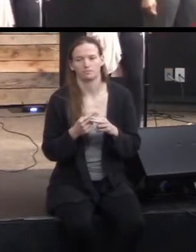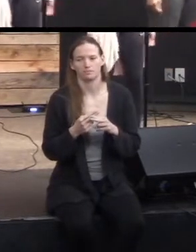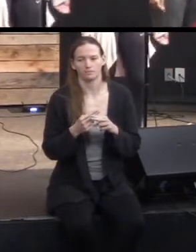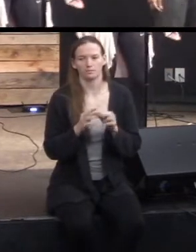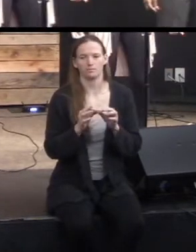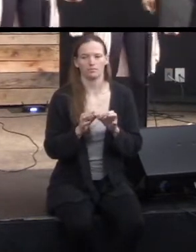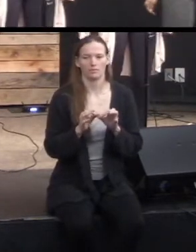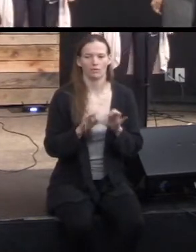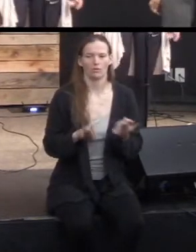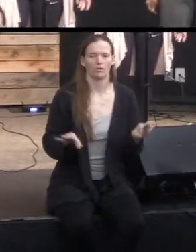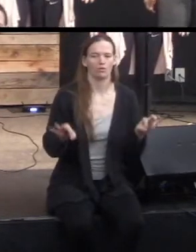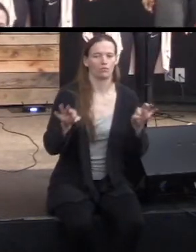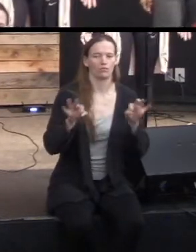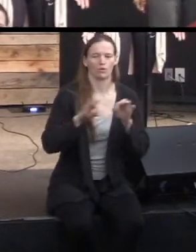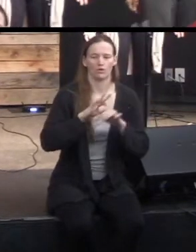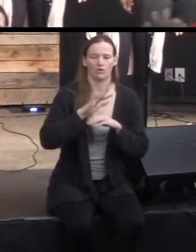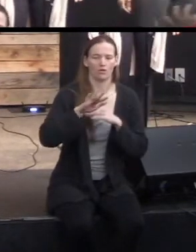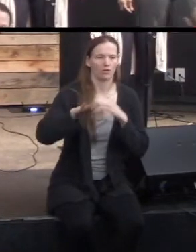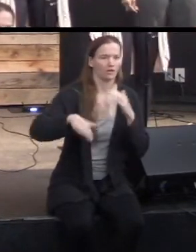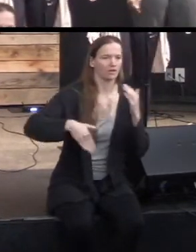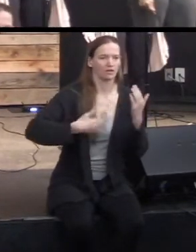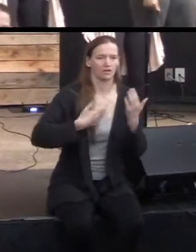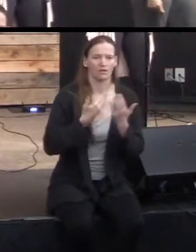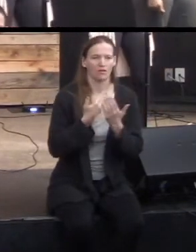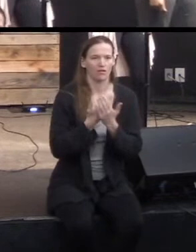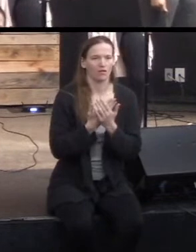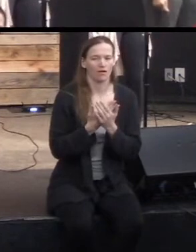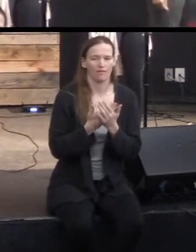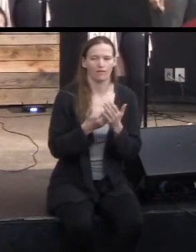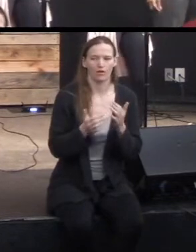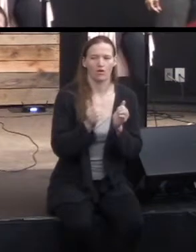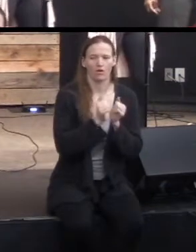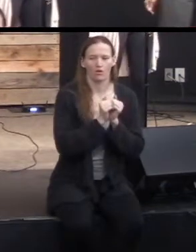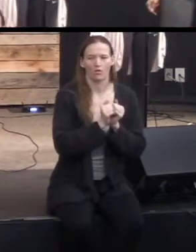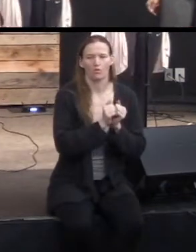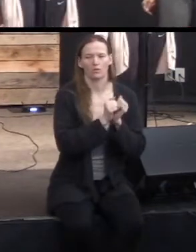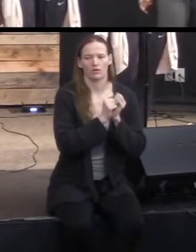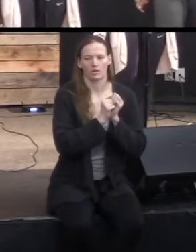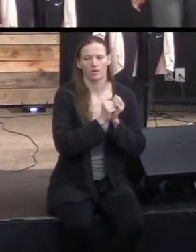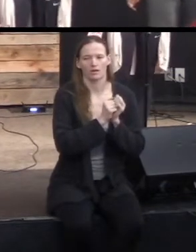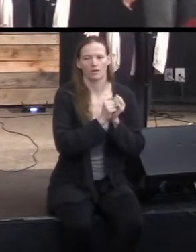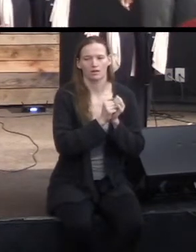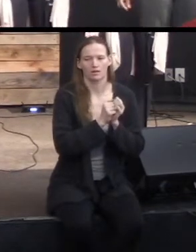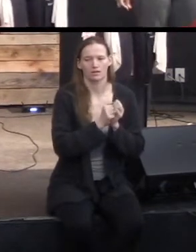names. You are worthy of all